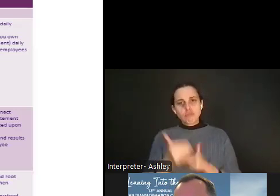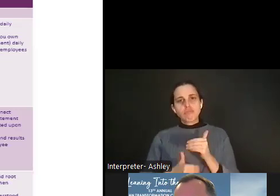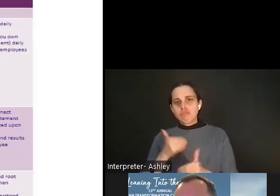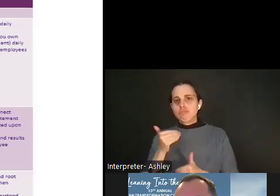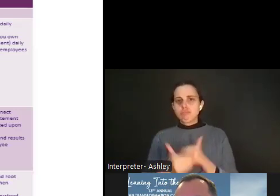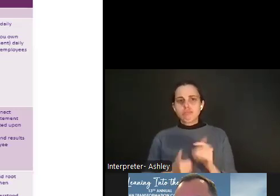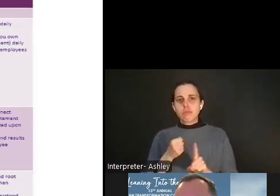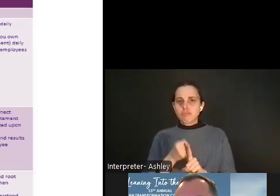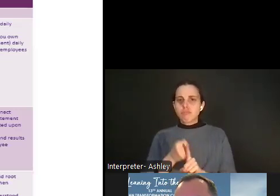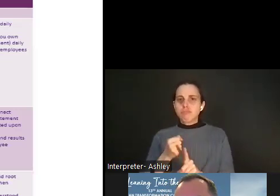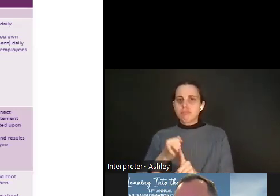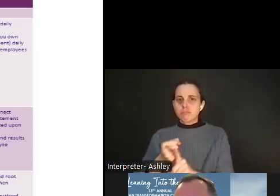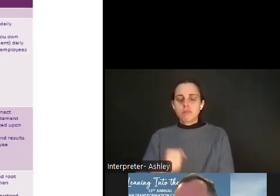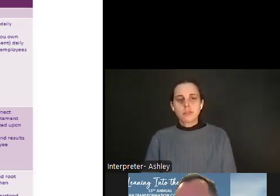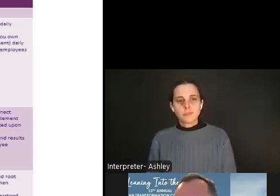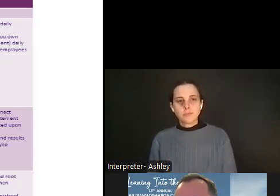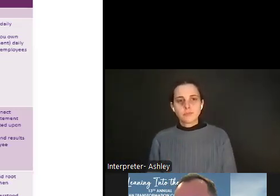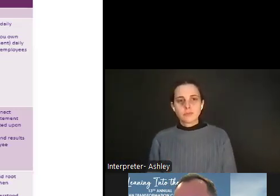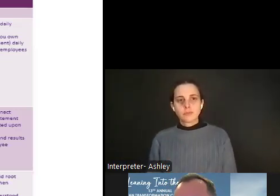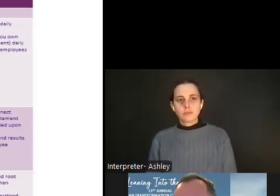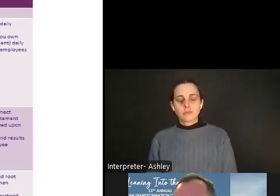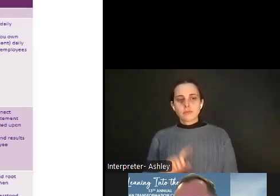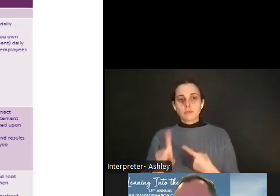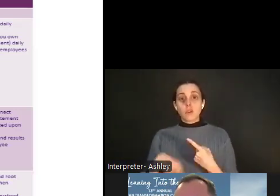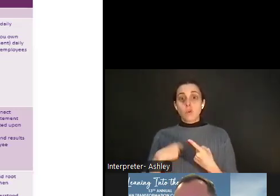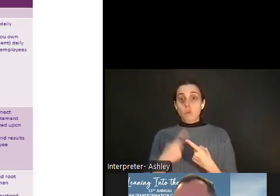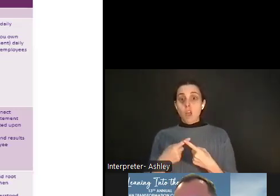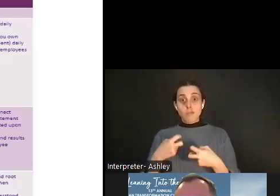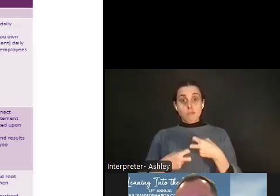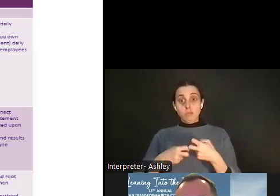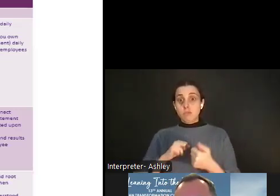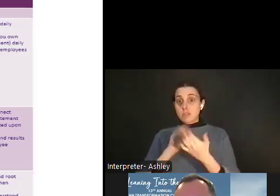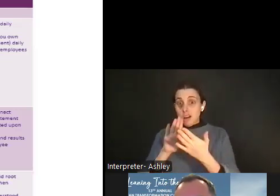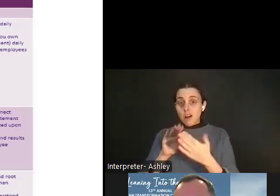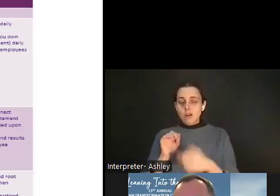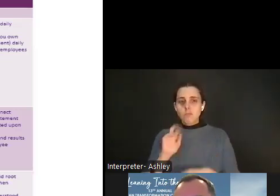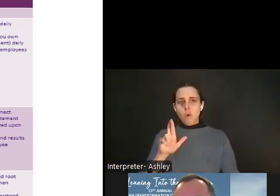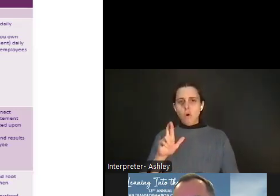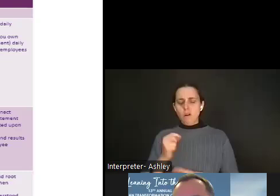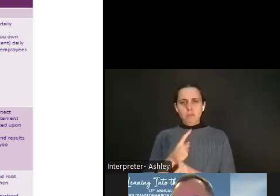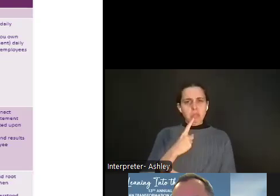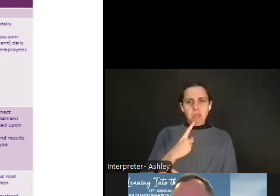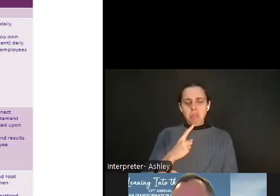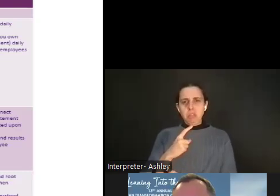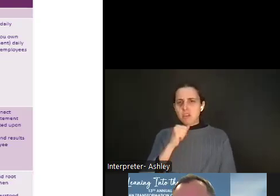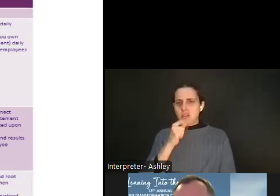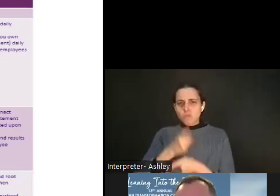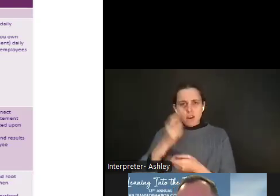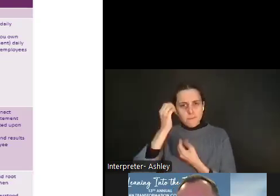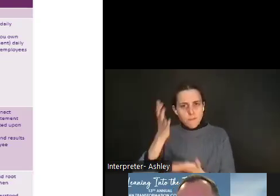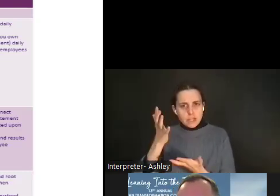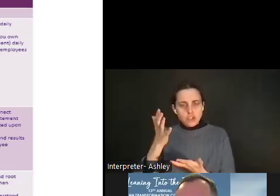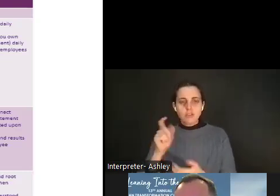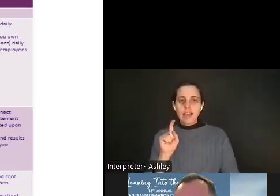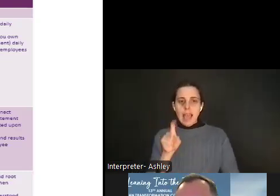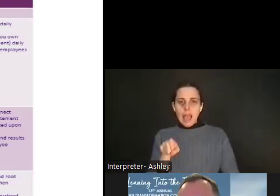metrics. And then when there are discrepancies or variances, that we do causal analysis and resolution. That's what